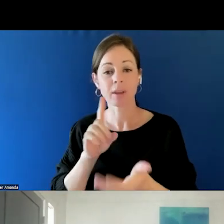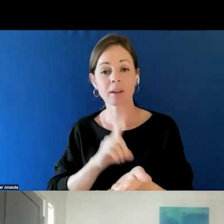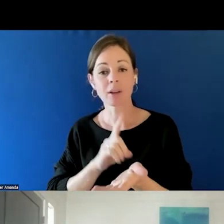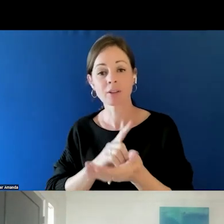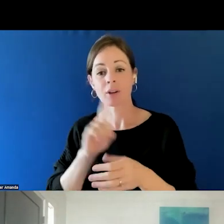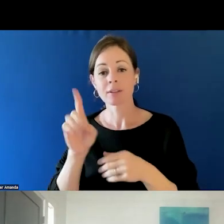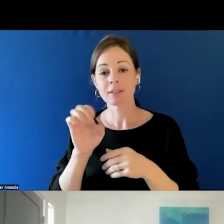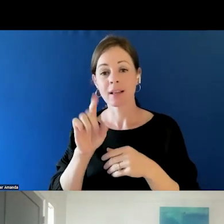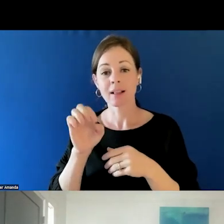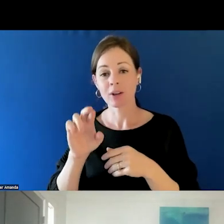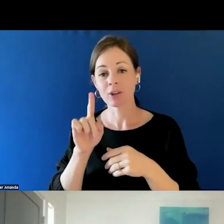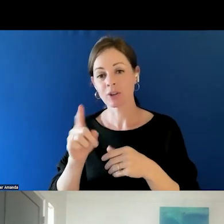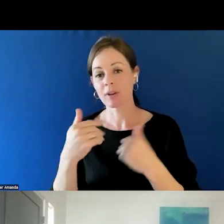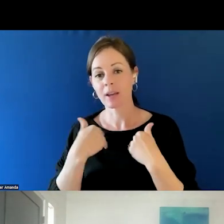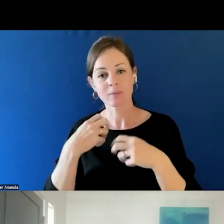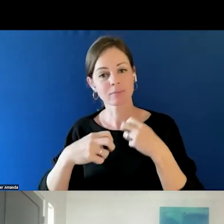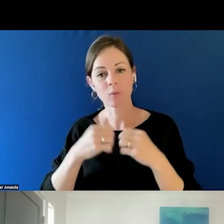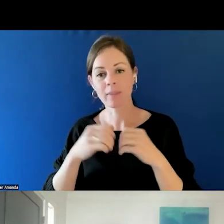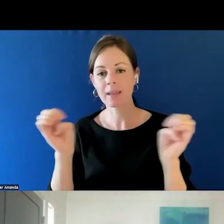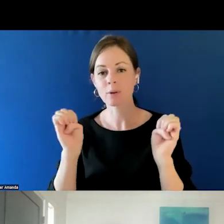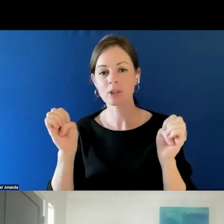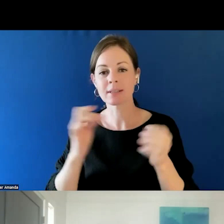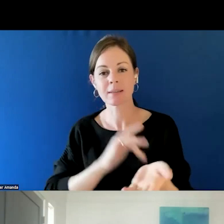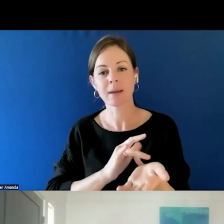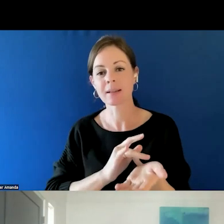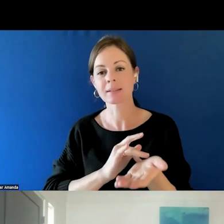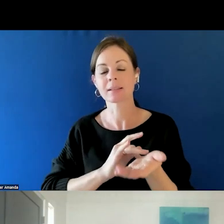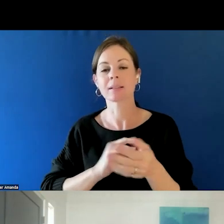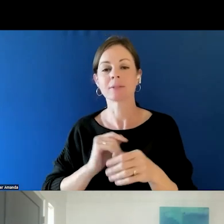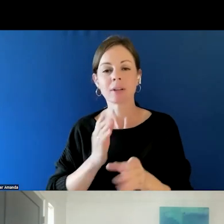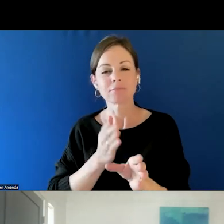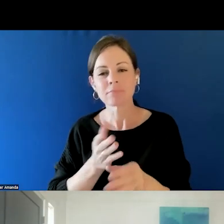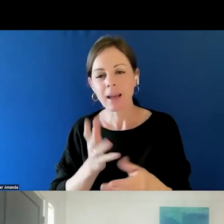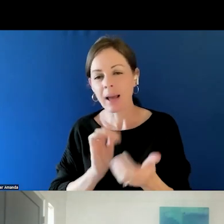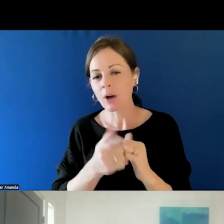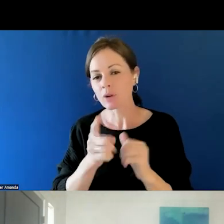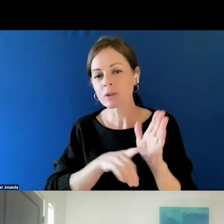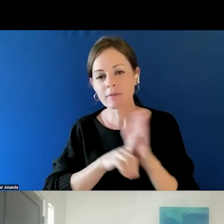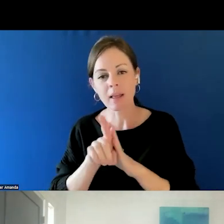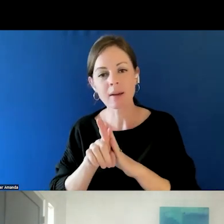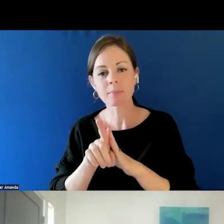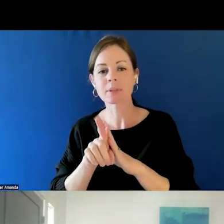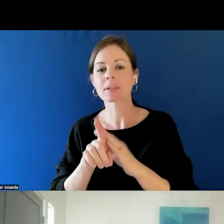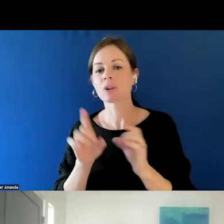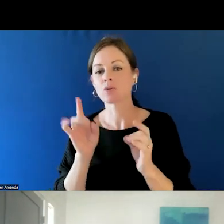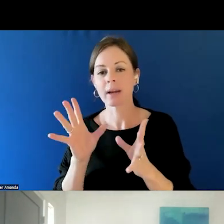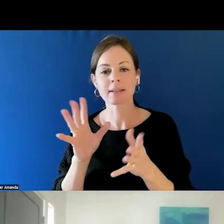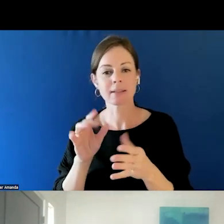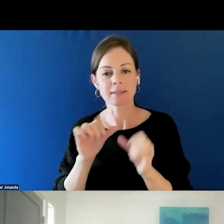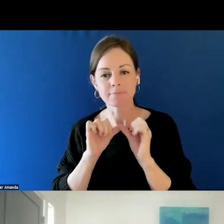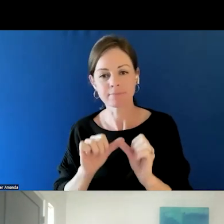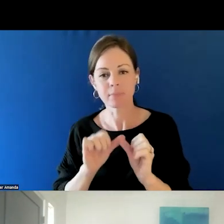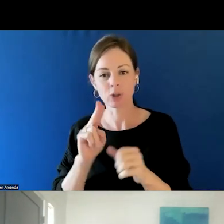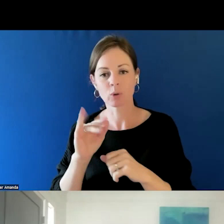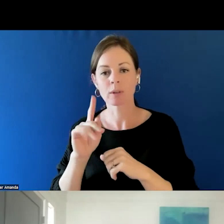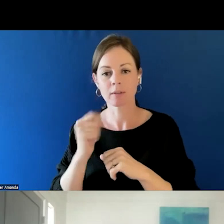troubled by disparities in emergency medicine. Can you share what those are and how you've developed empath, crisis stabilization units, in